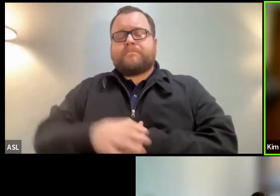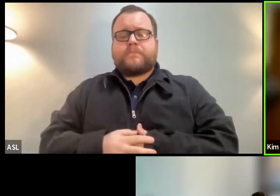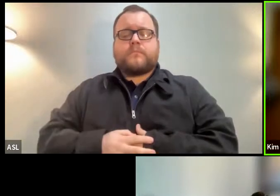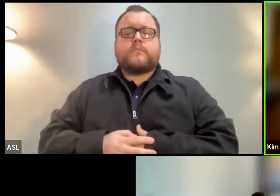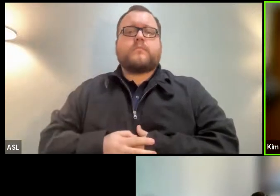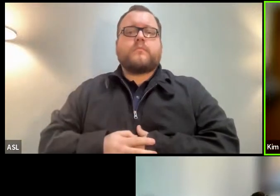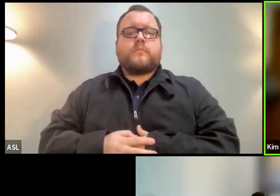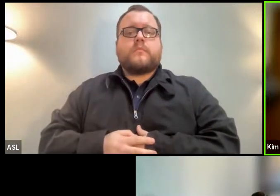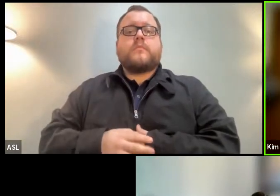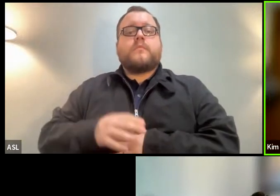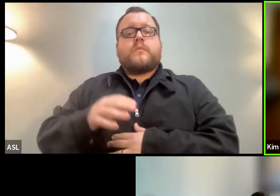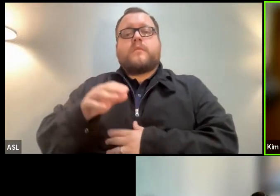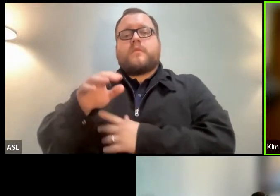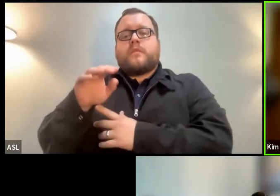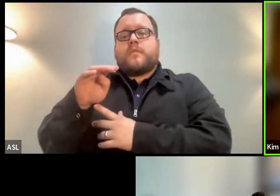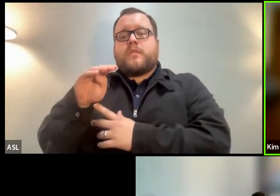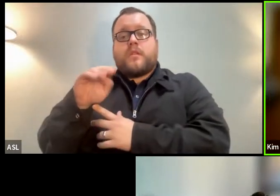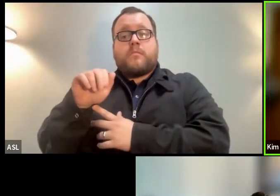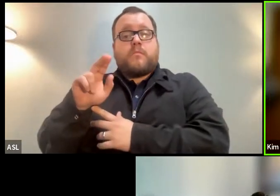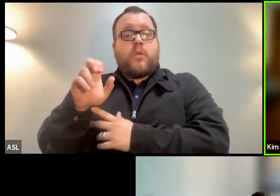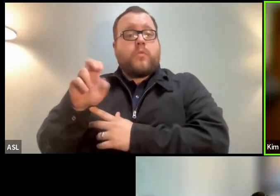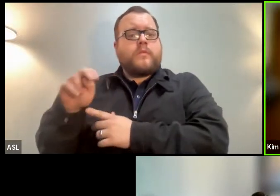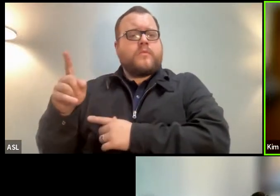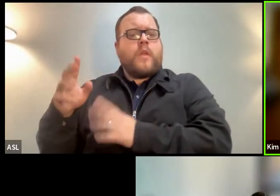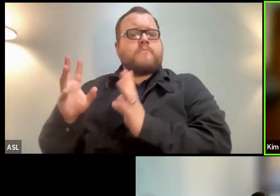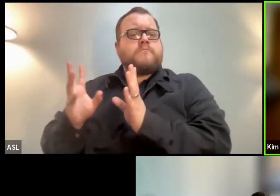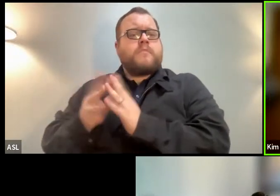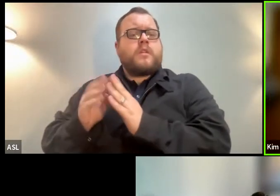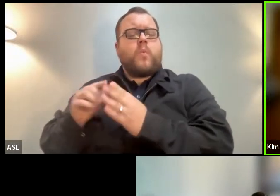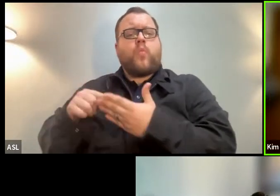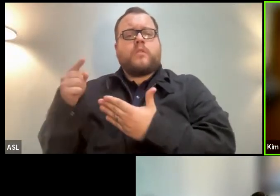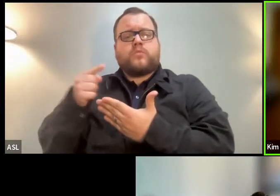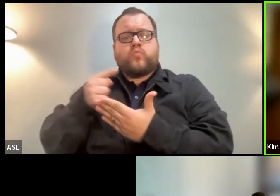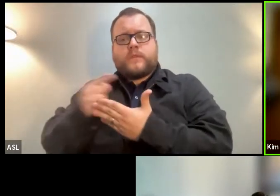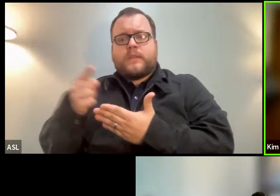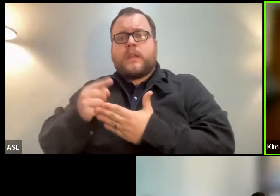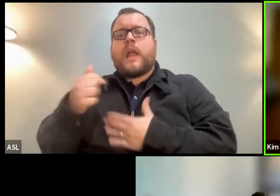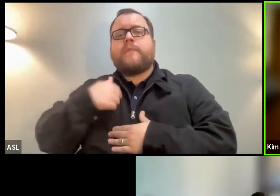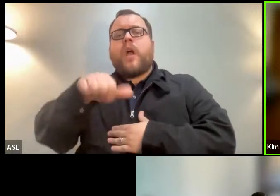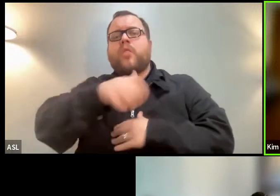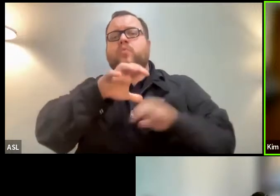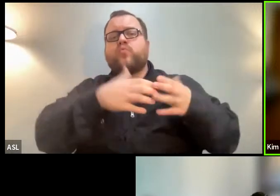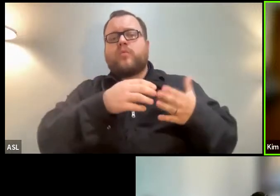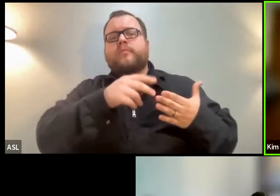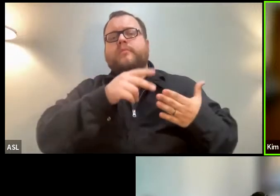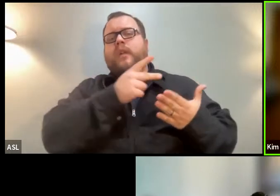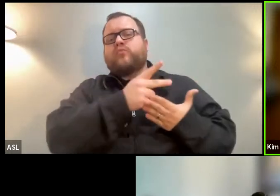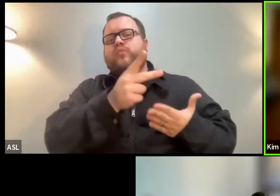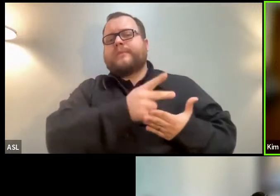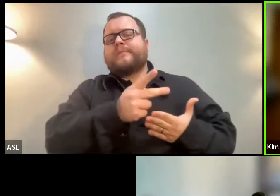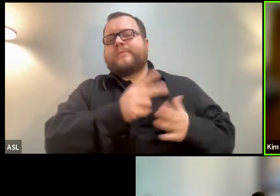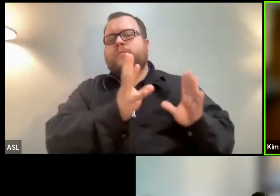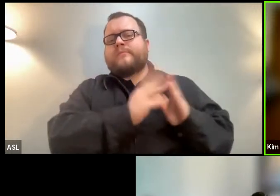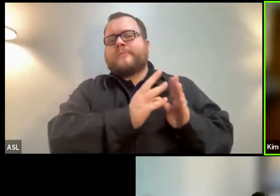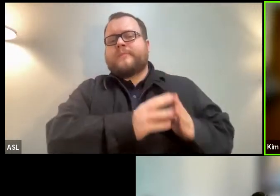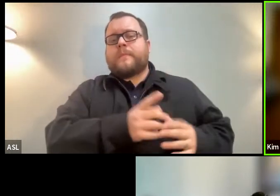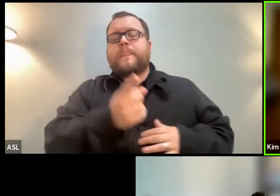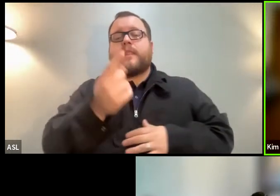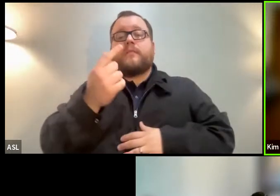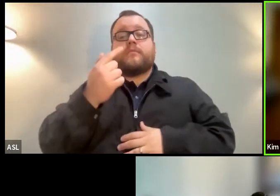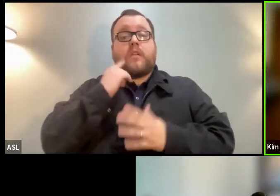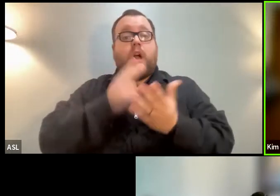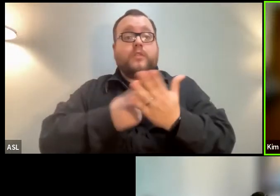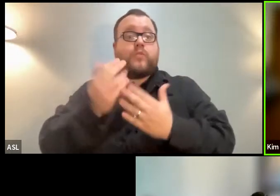Maureen and I see clients once a week, and we have another group that sees clients every other week. To be honest, we have a pretty